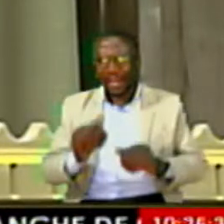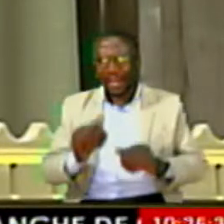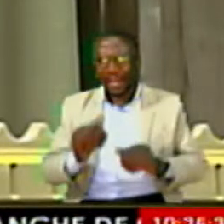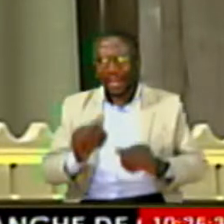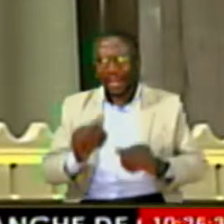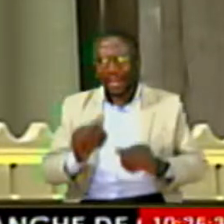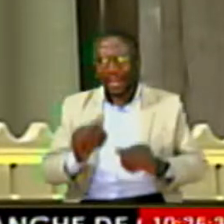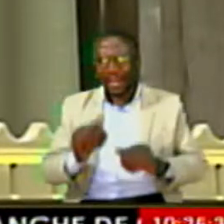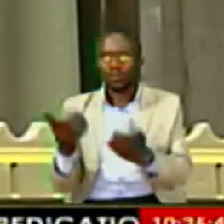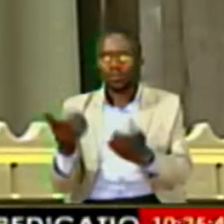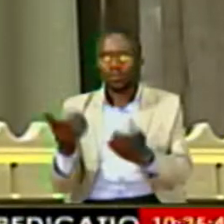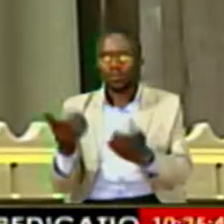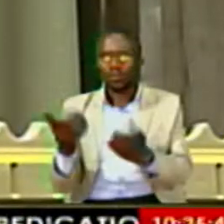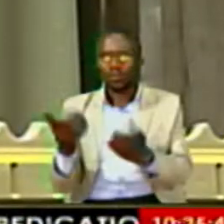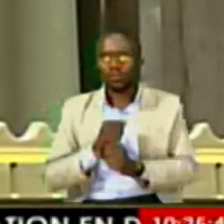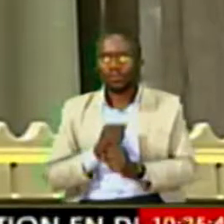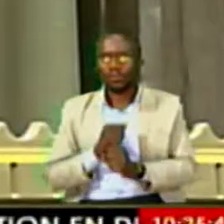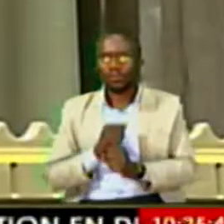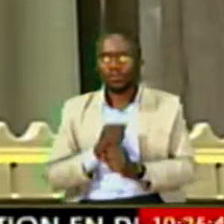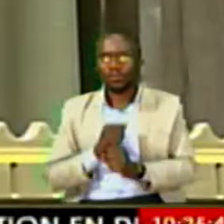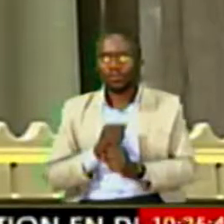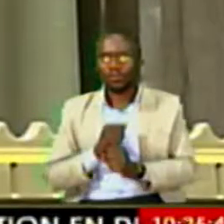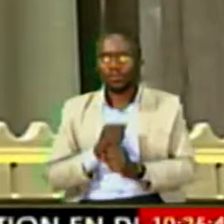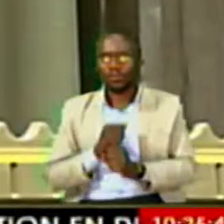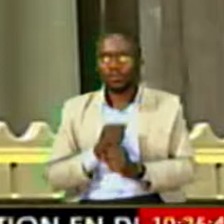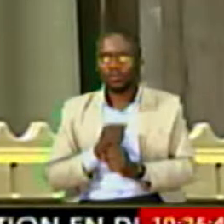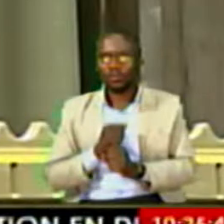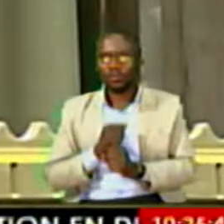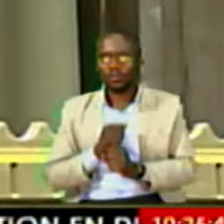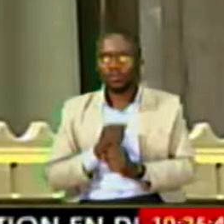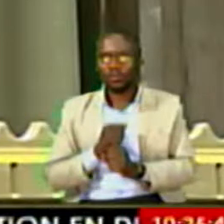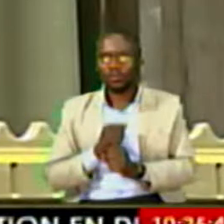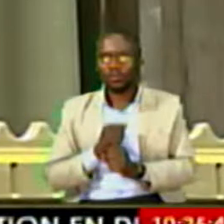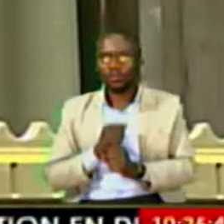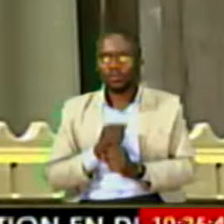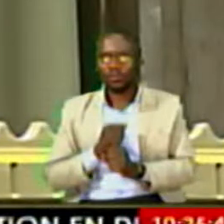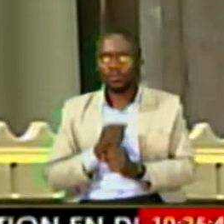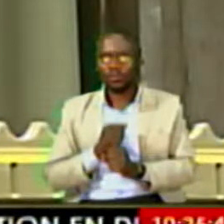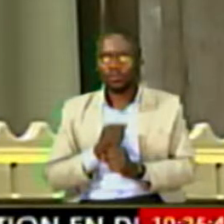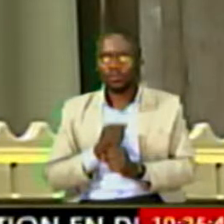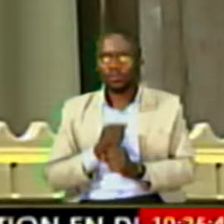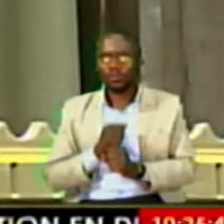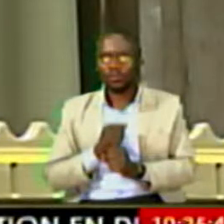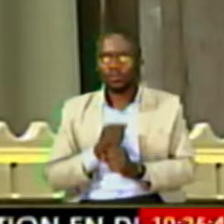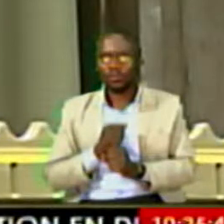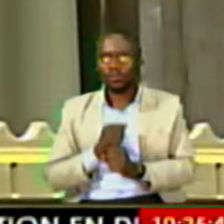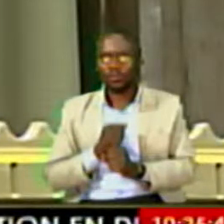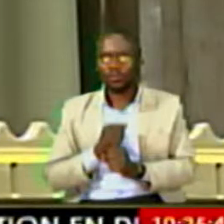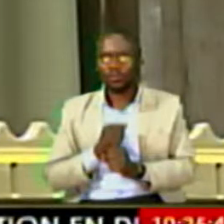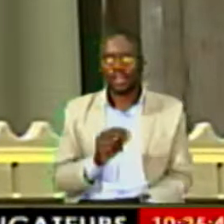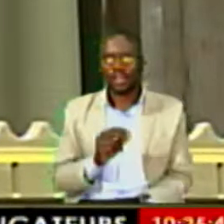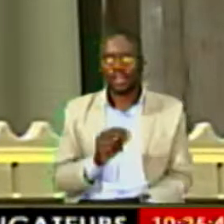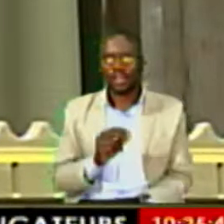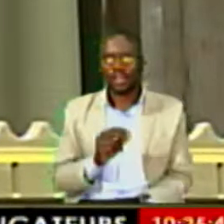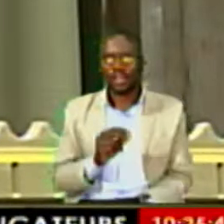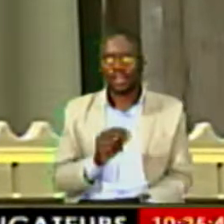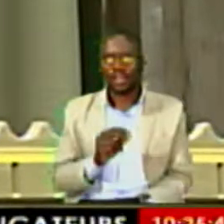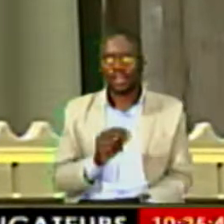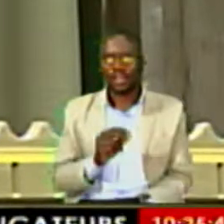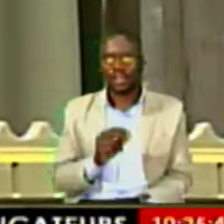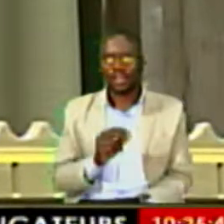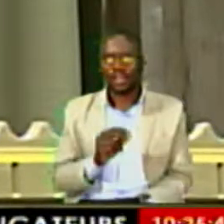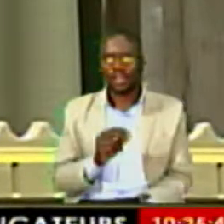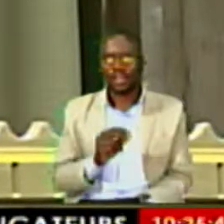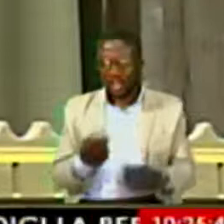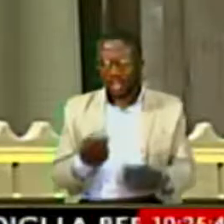reçoit le baptême du Seigneur. When we receive the baptism of the Holy Spirit. Non. No. On est fils de Dieu. We are sons of